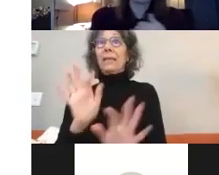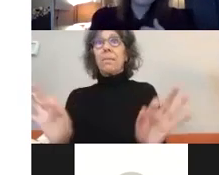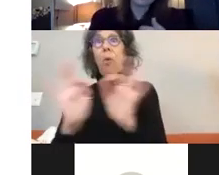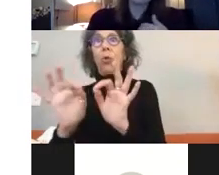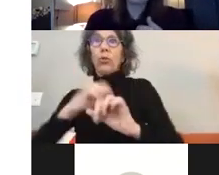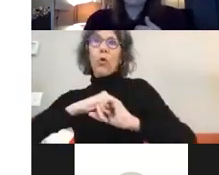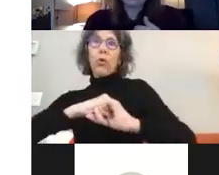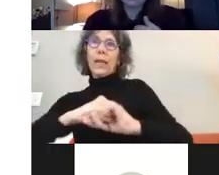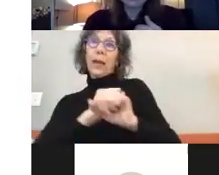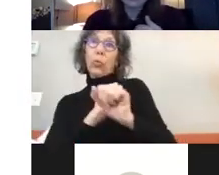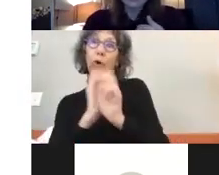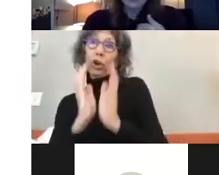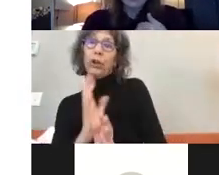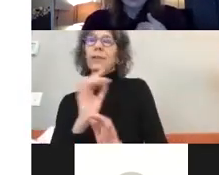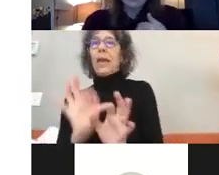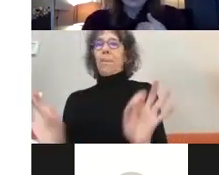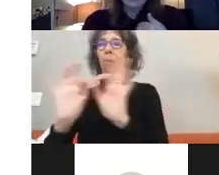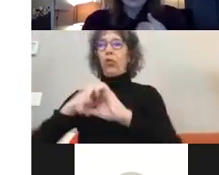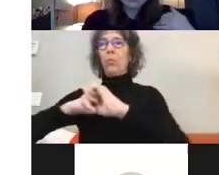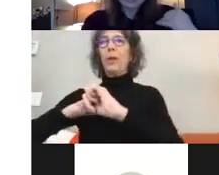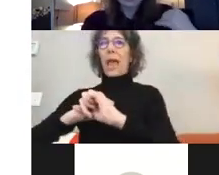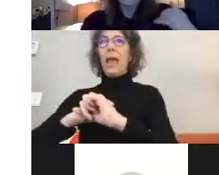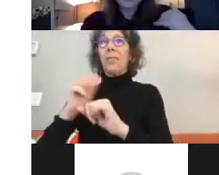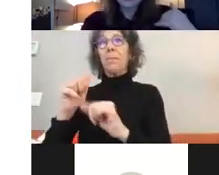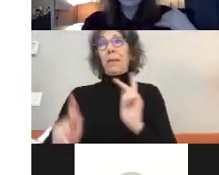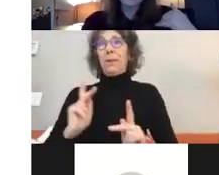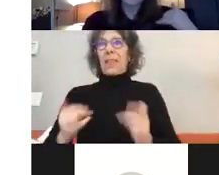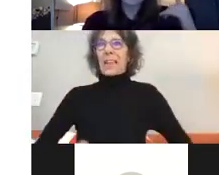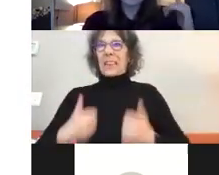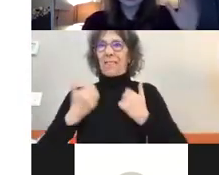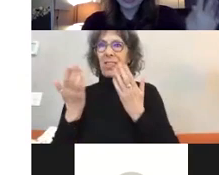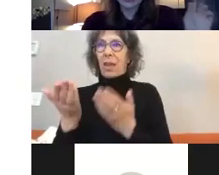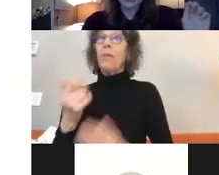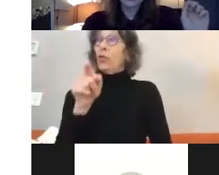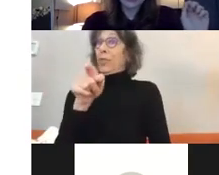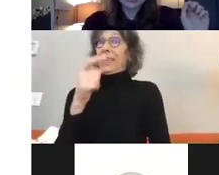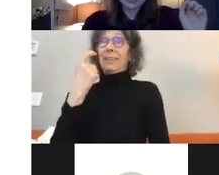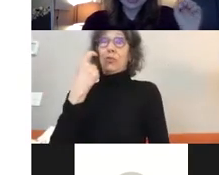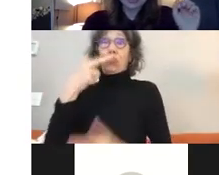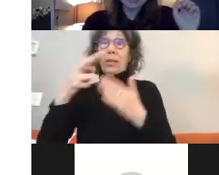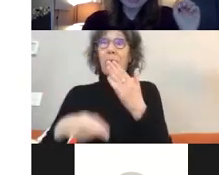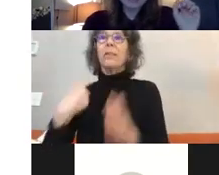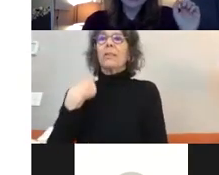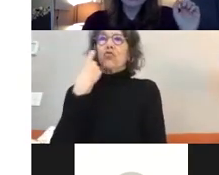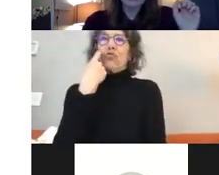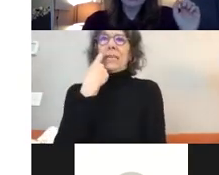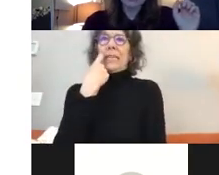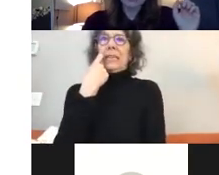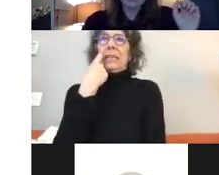also to protect the other residents. So this is very recent results. I'm going to show just a bit